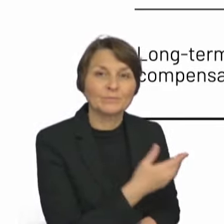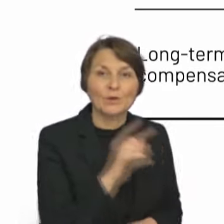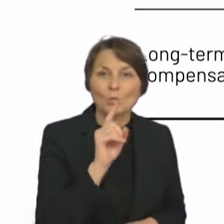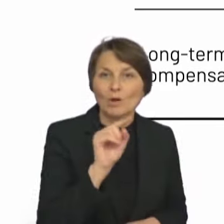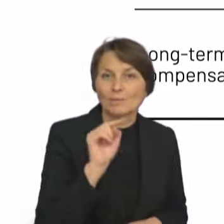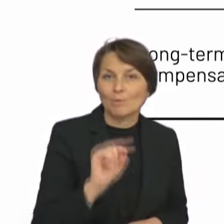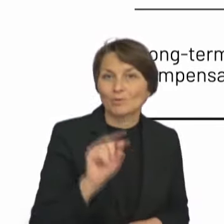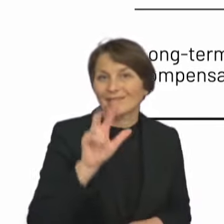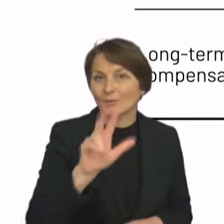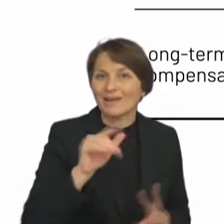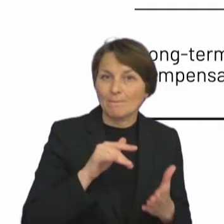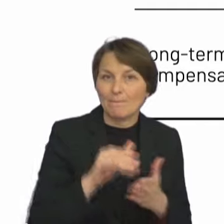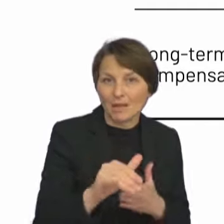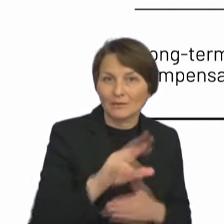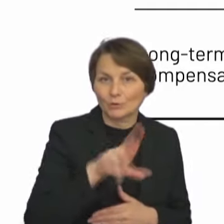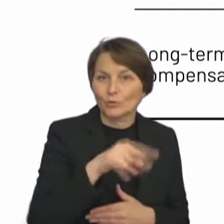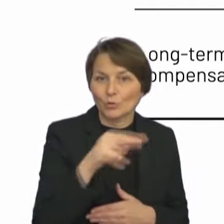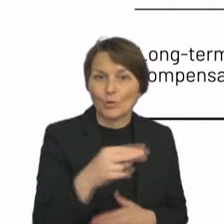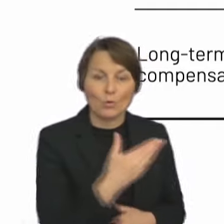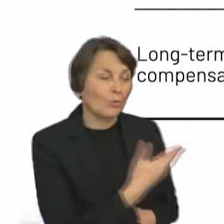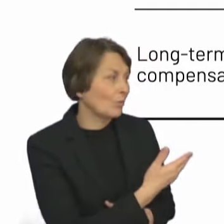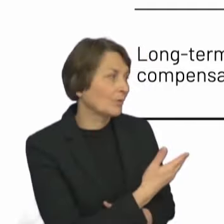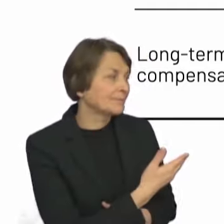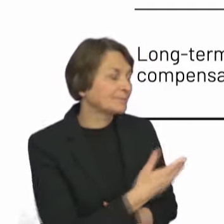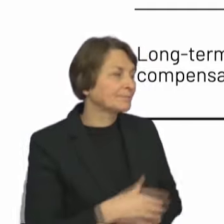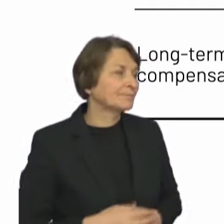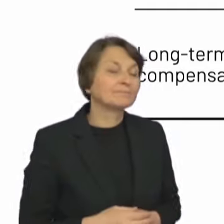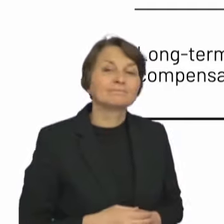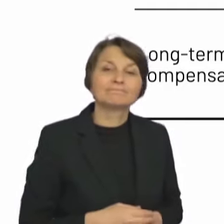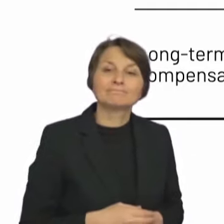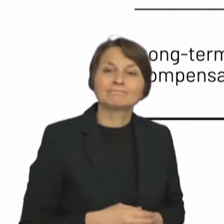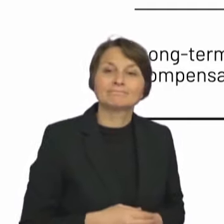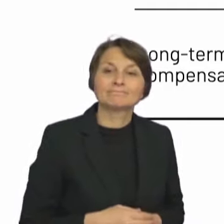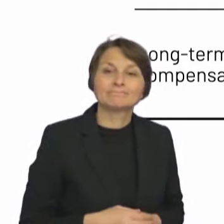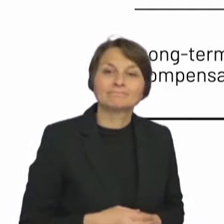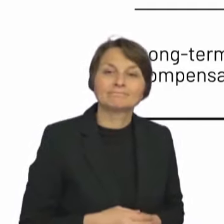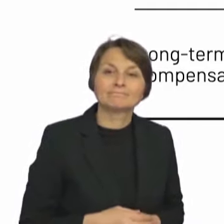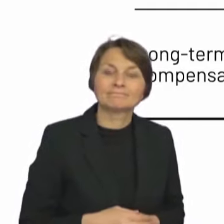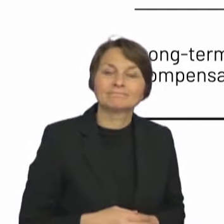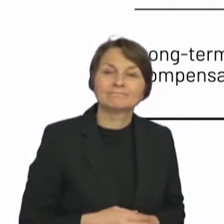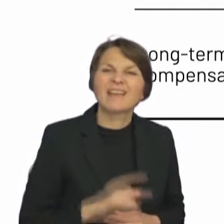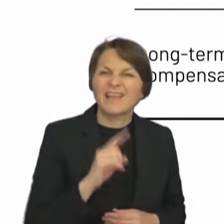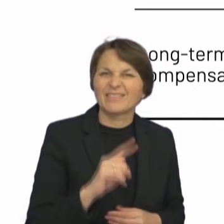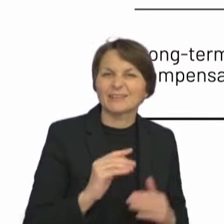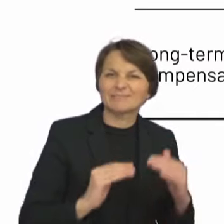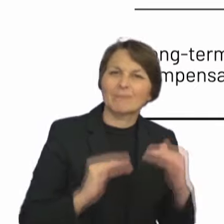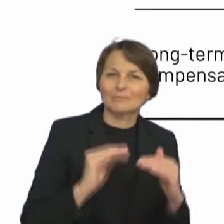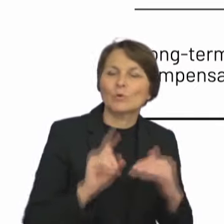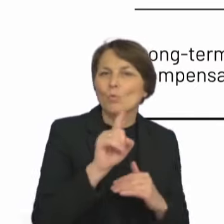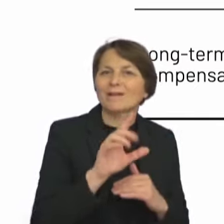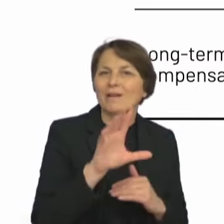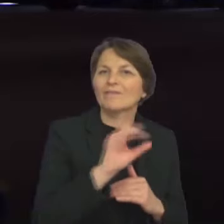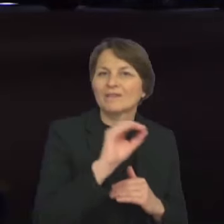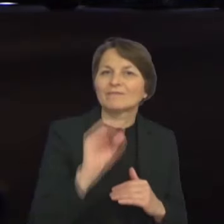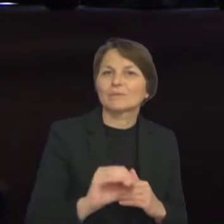€1.3 million over 12 months, variable compensation of up to 150% of the fixed compensation, subject to the